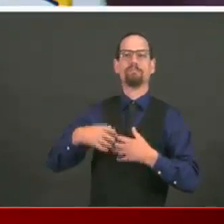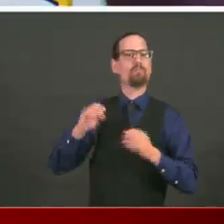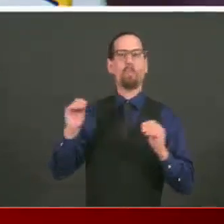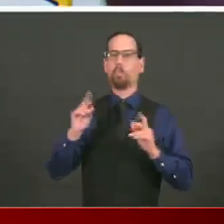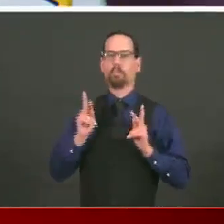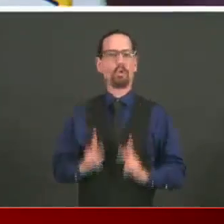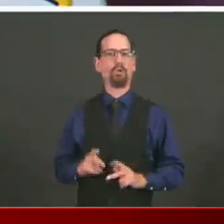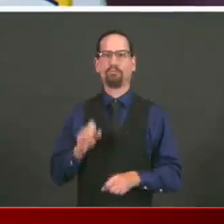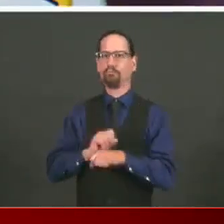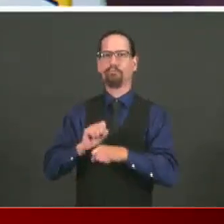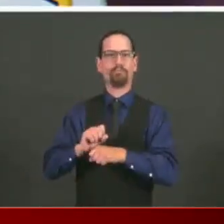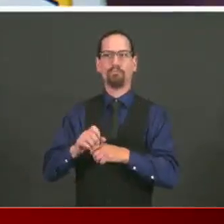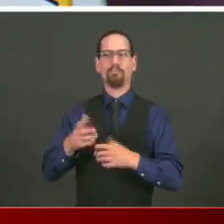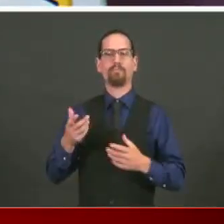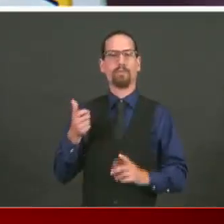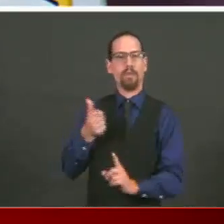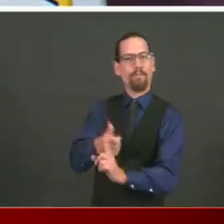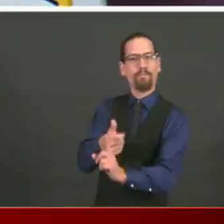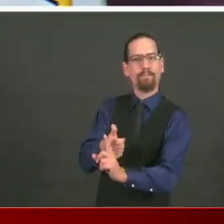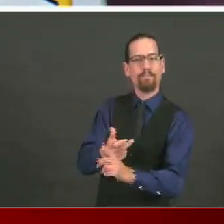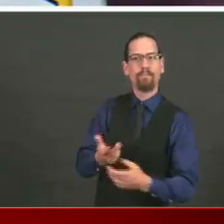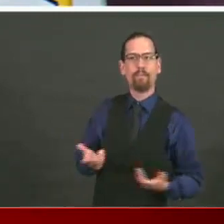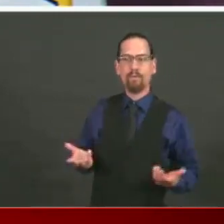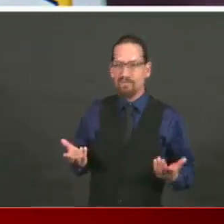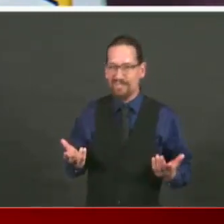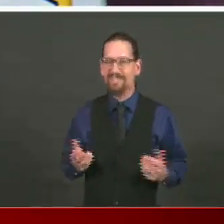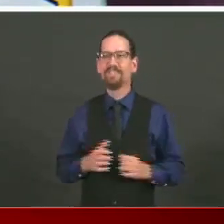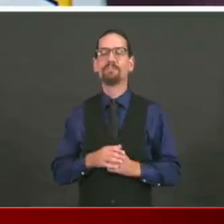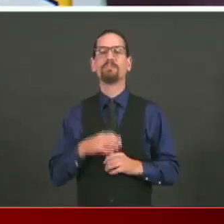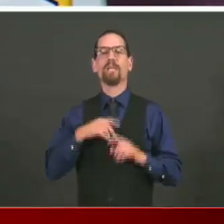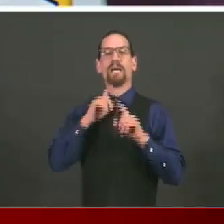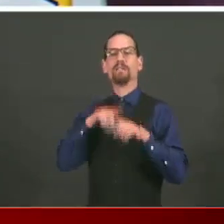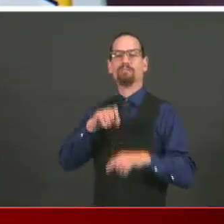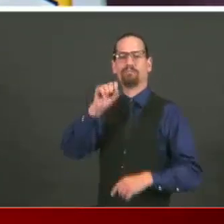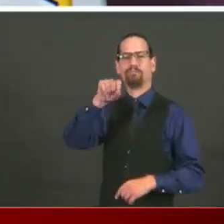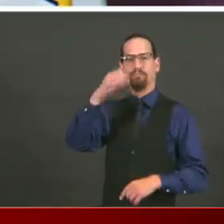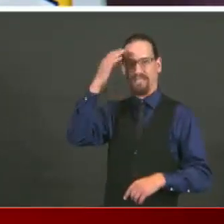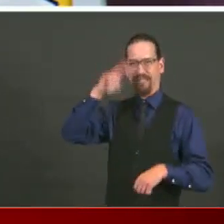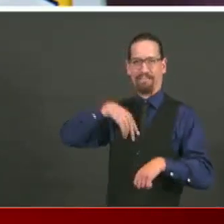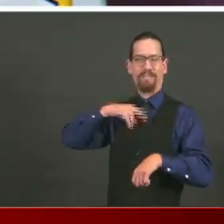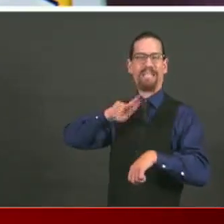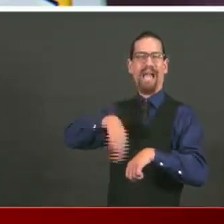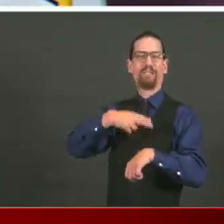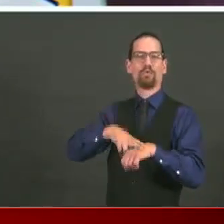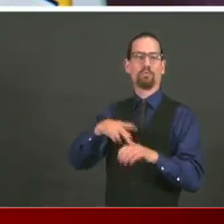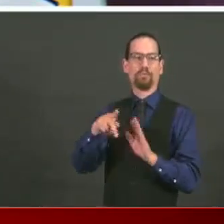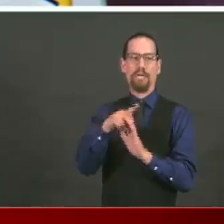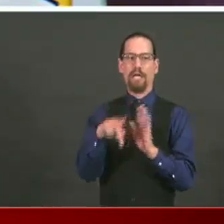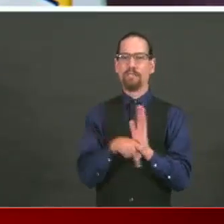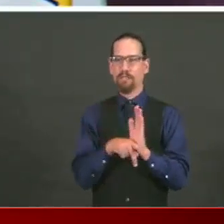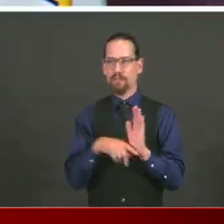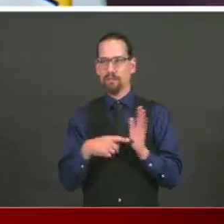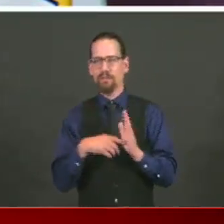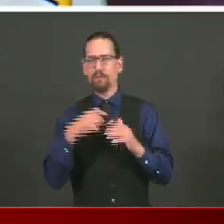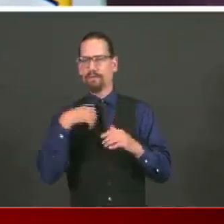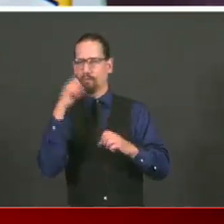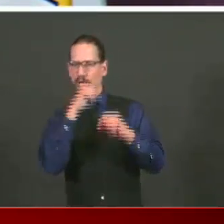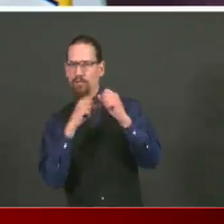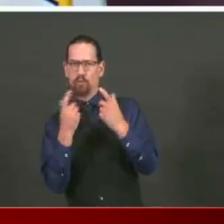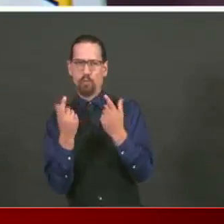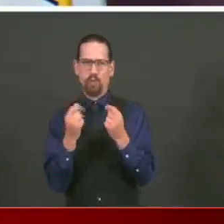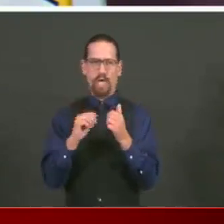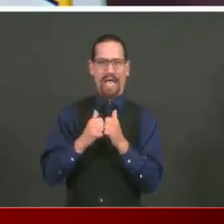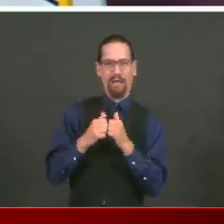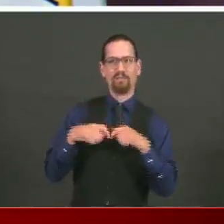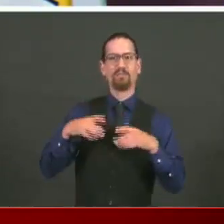this is national policy, and obviously we need a national strategy to help America